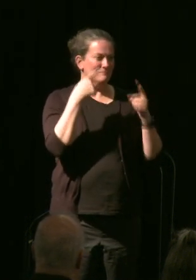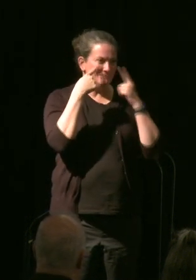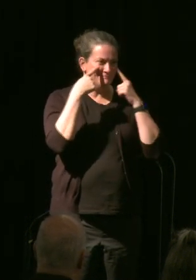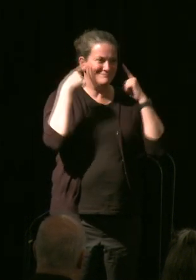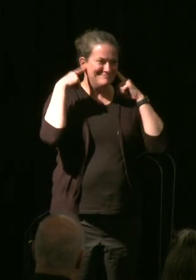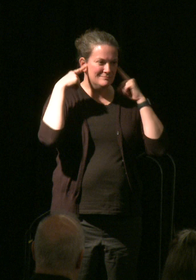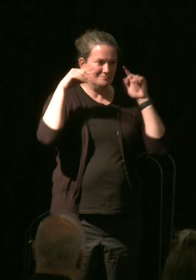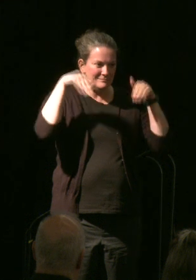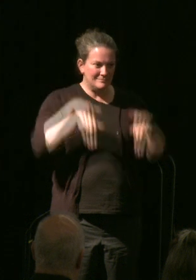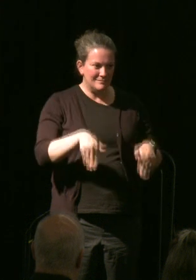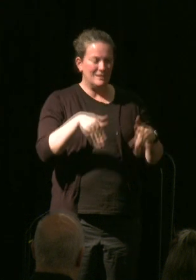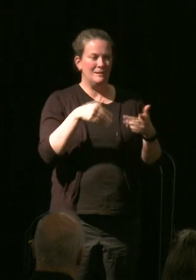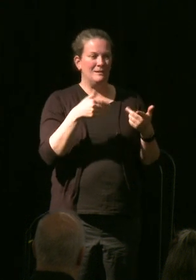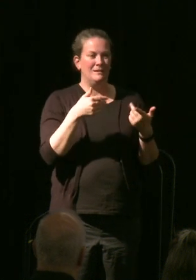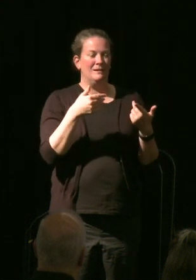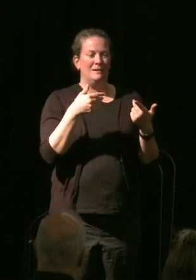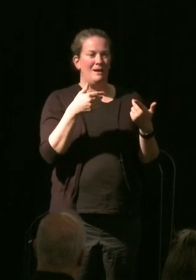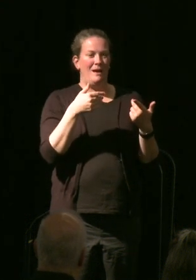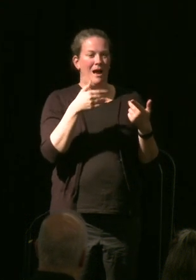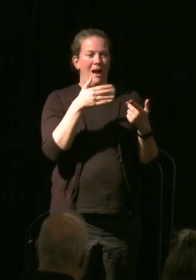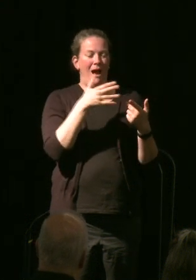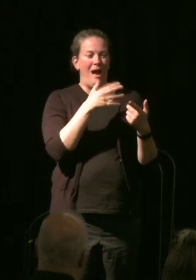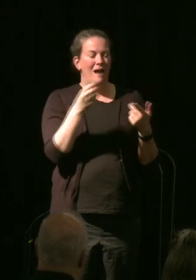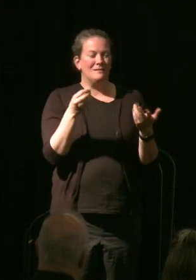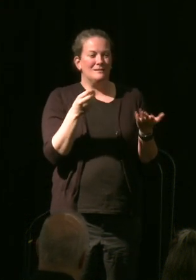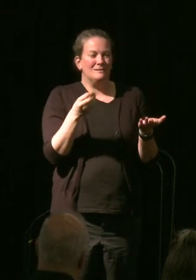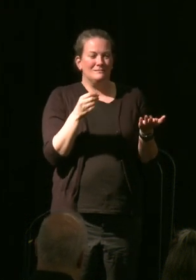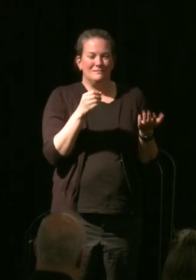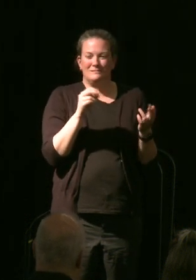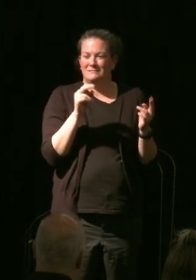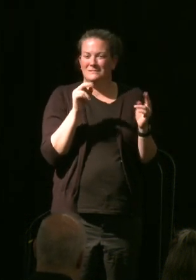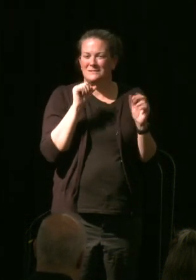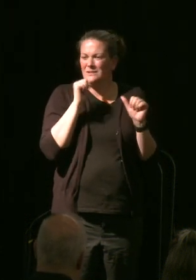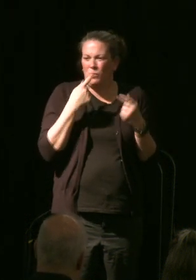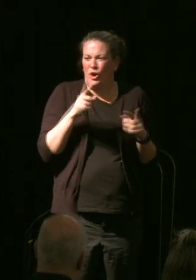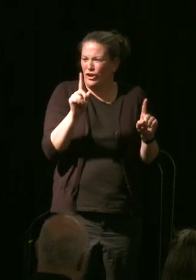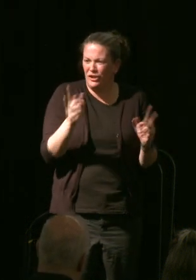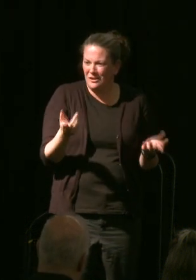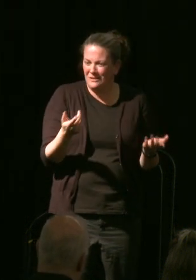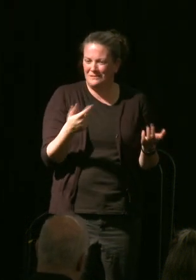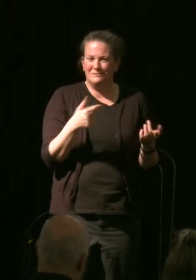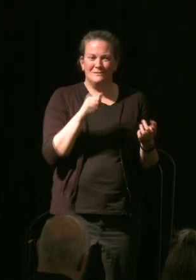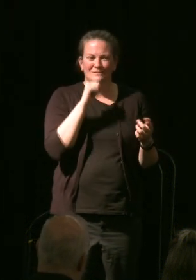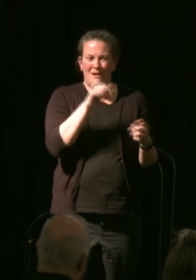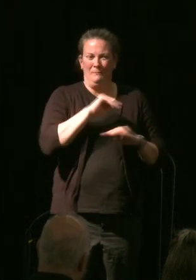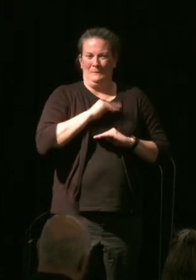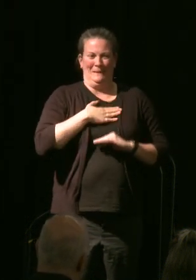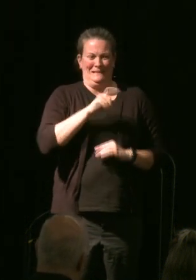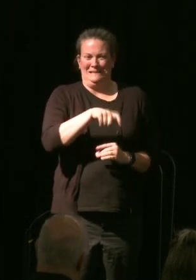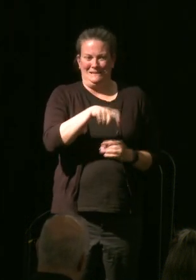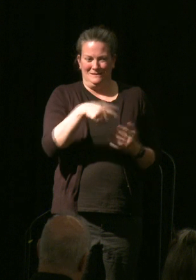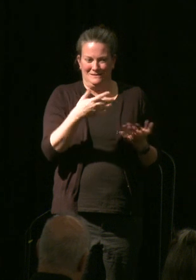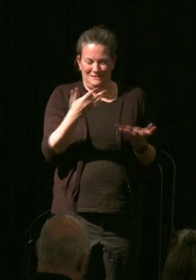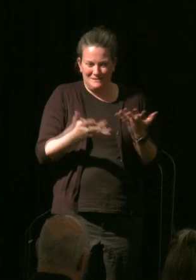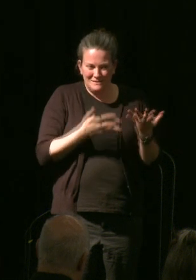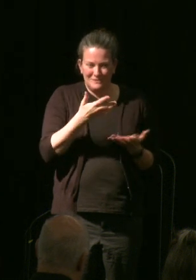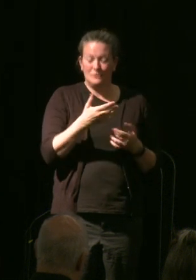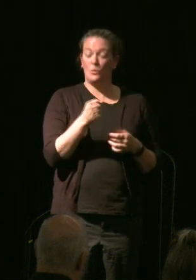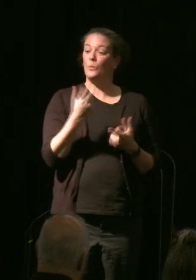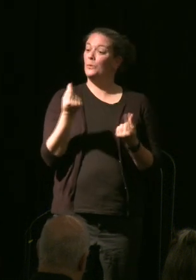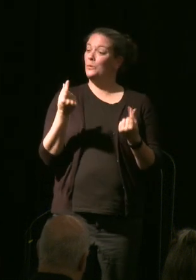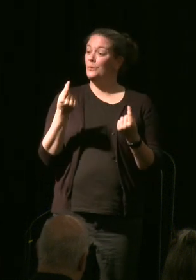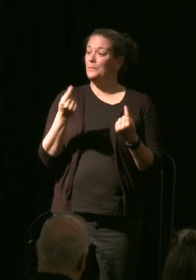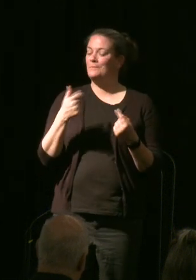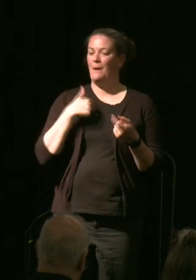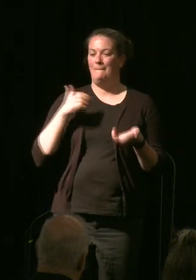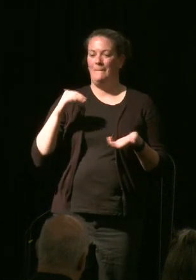it just ends up not working, and so needs aren't being met. So one of the things that I did is that I